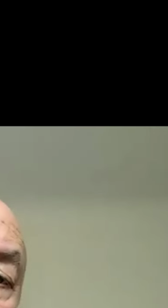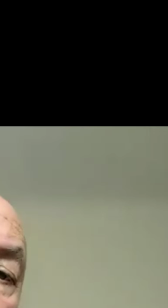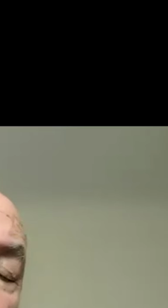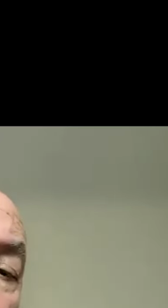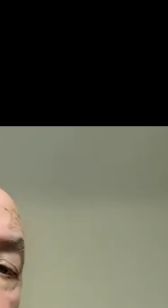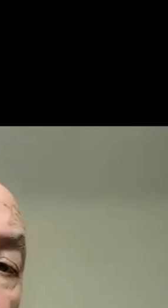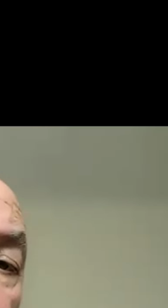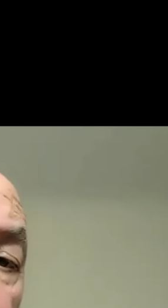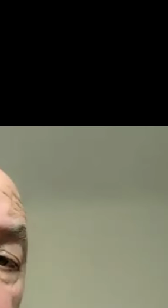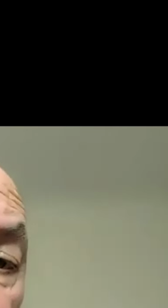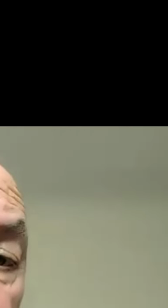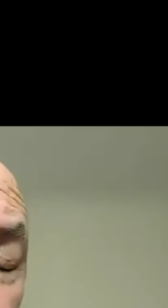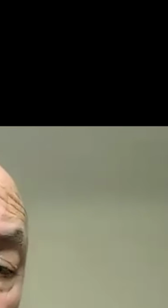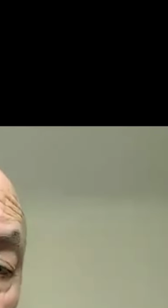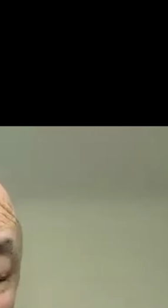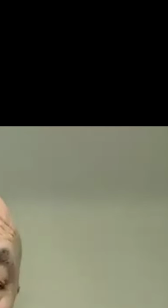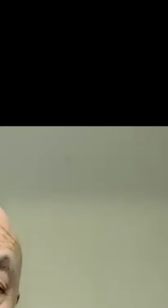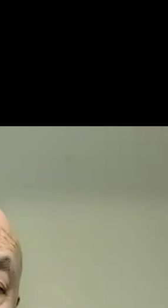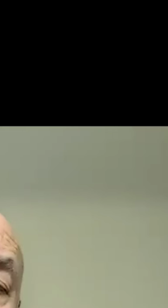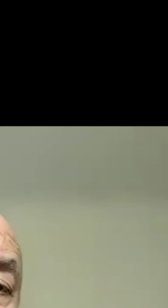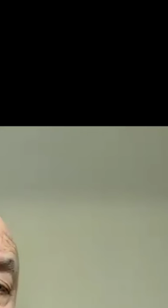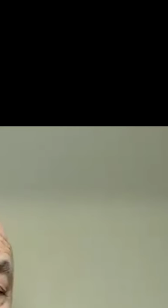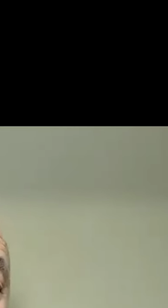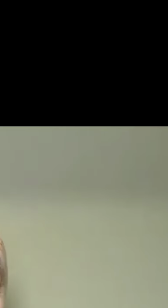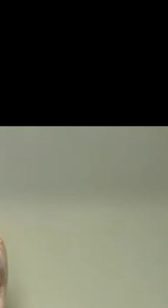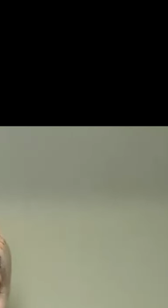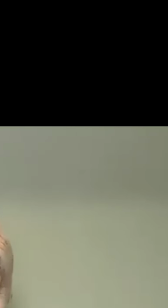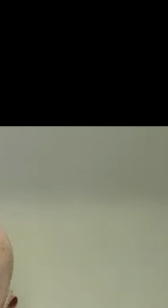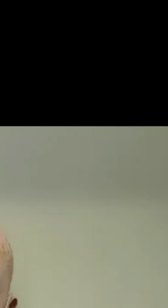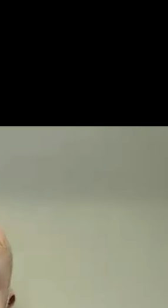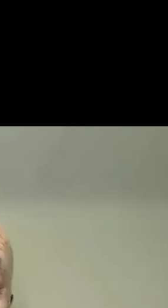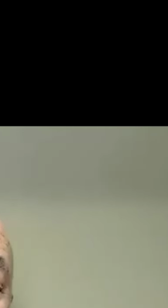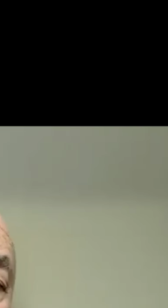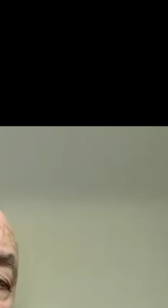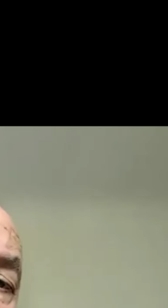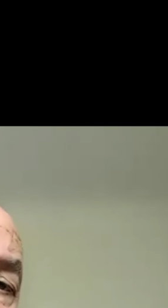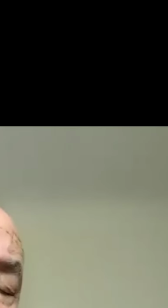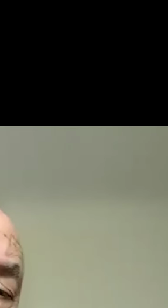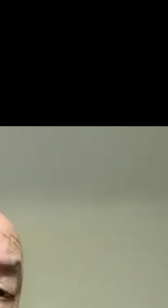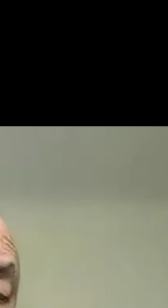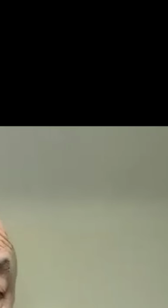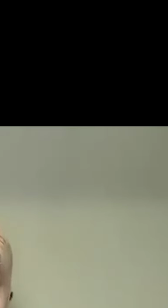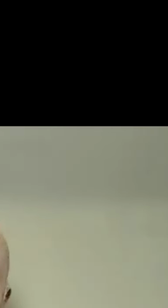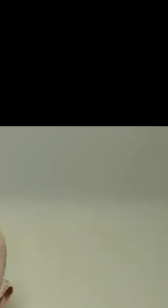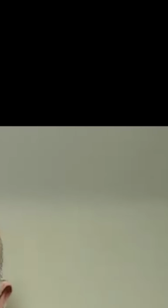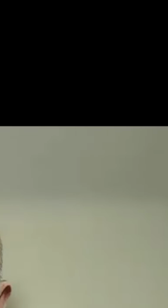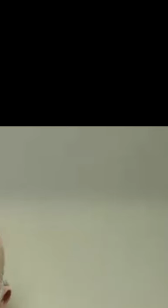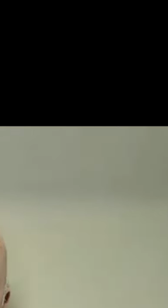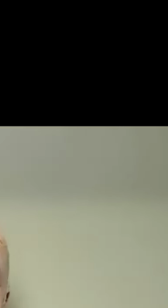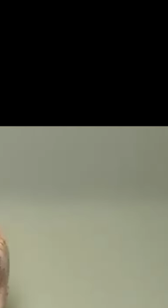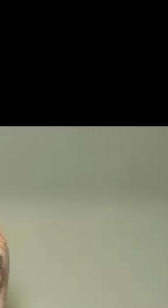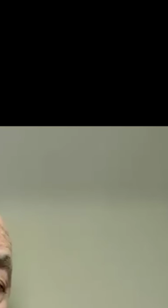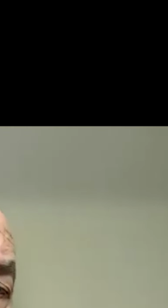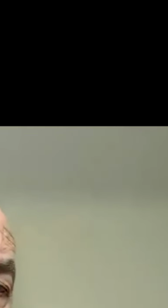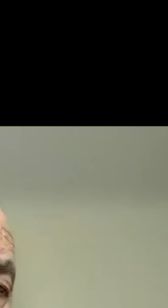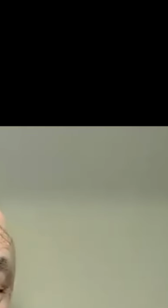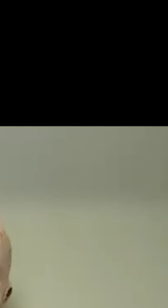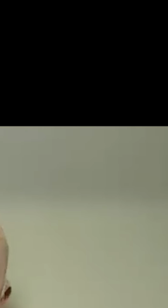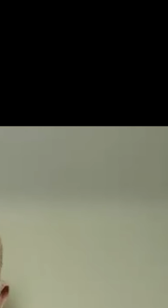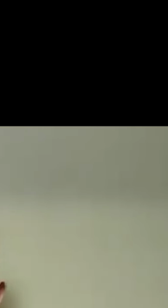politically charged problem that affects borders, affects the social system, funding,